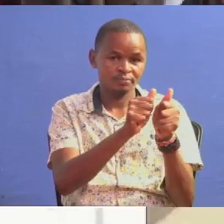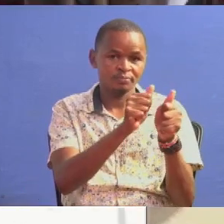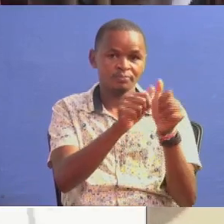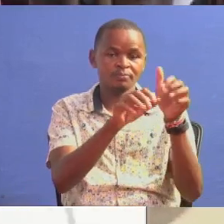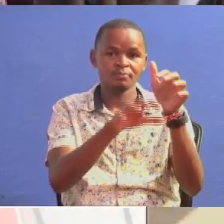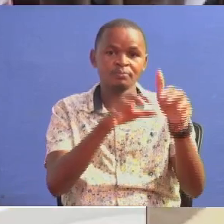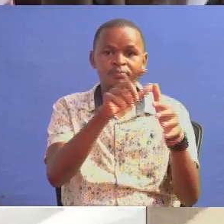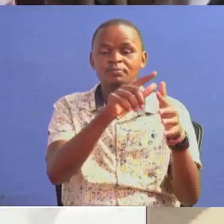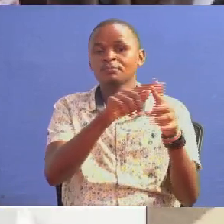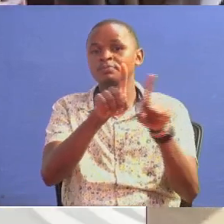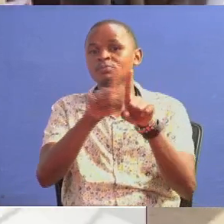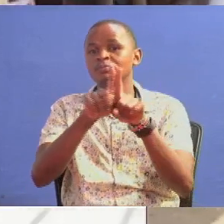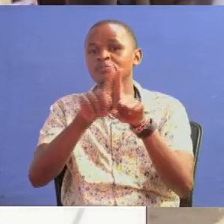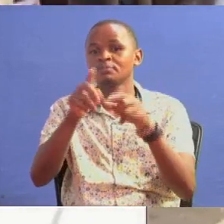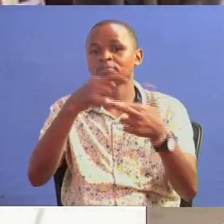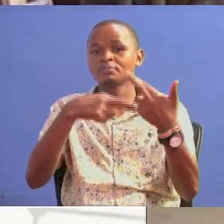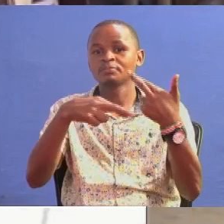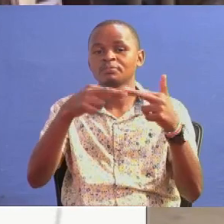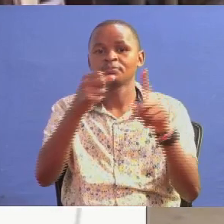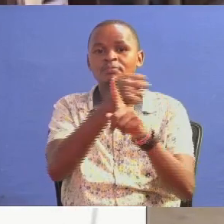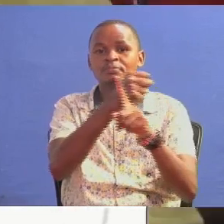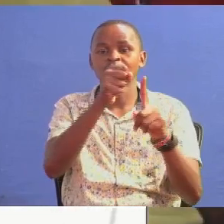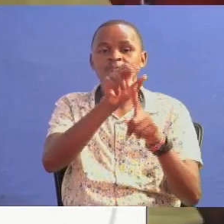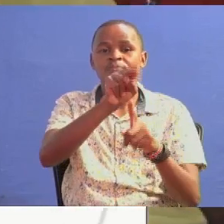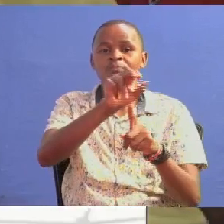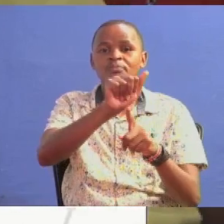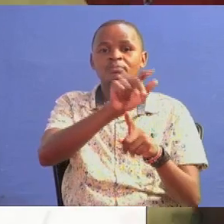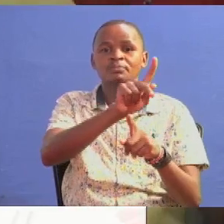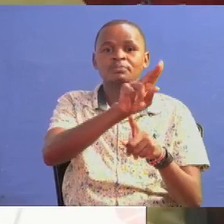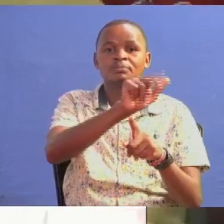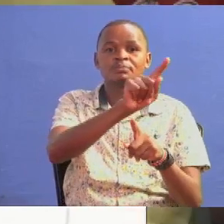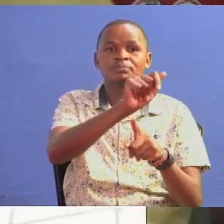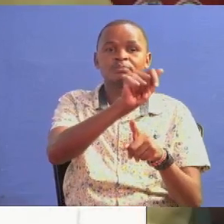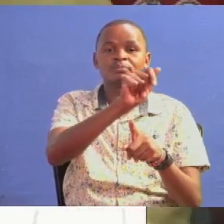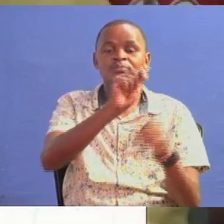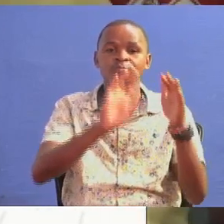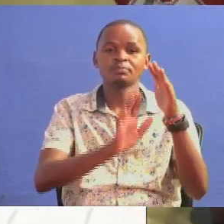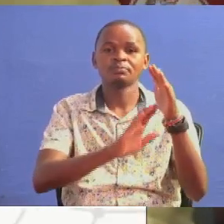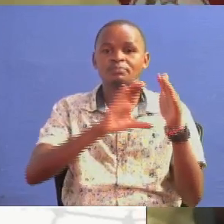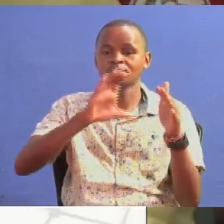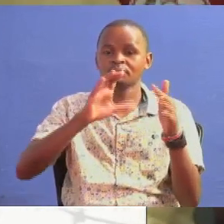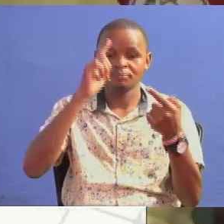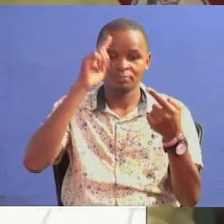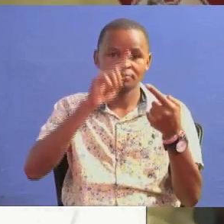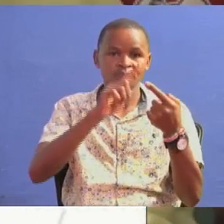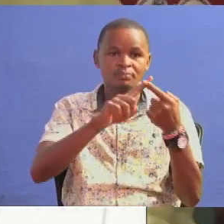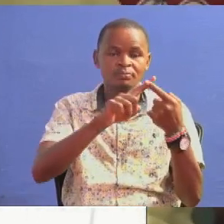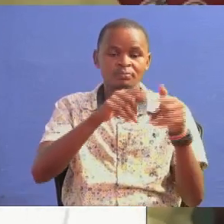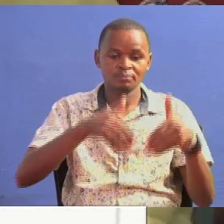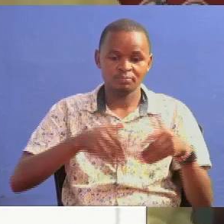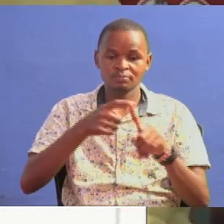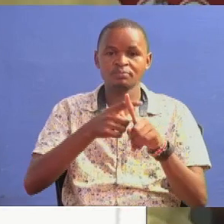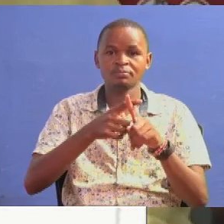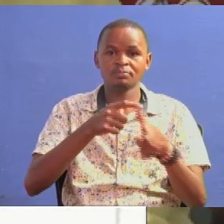Malindi Sub-County, on the other hand, has renewed its war against narcotic drug trade and abuse in the sub-county with an aim to rescue the youth from